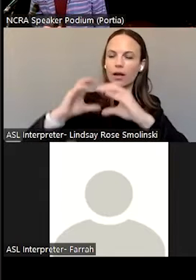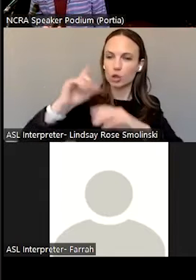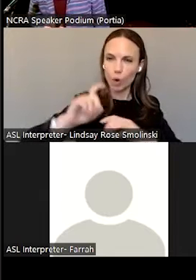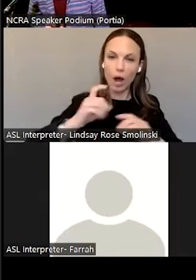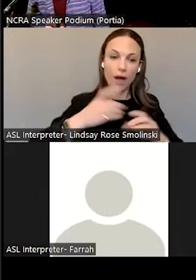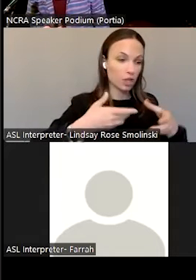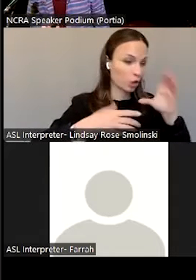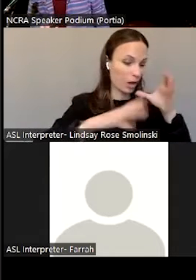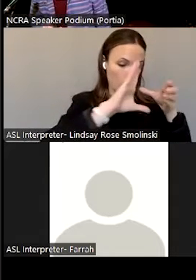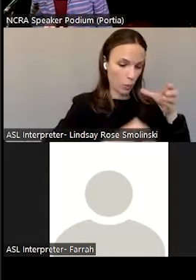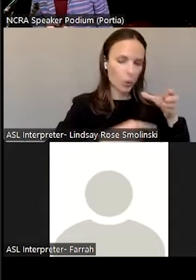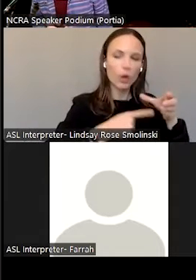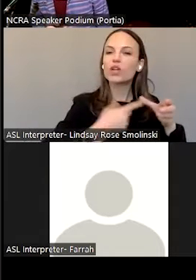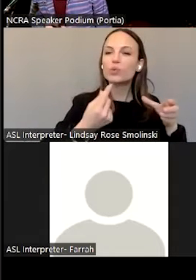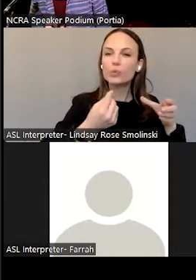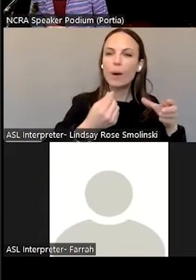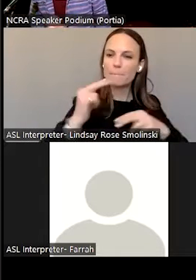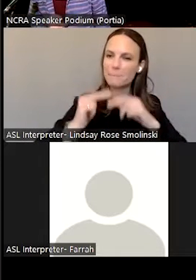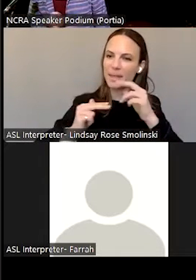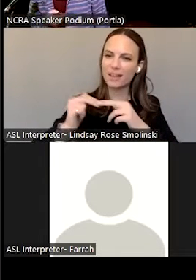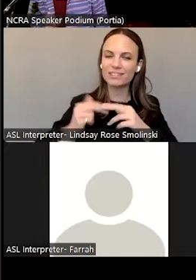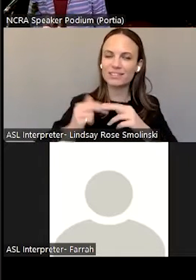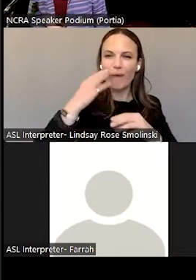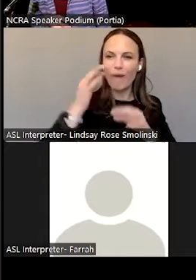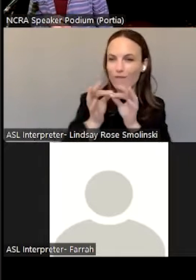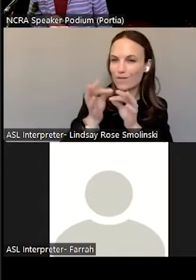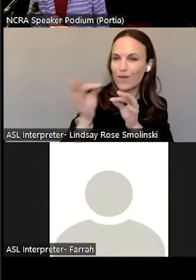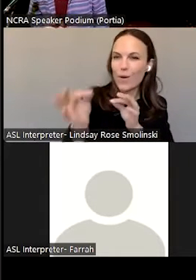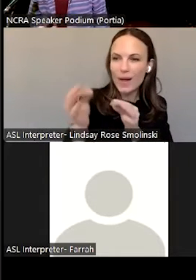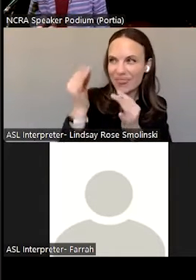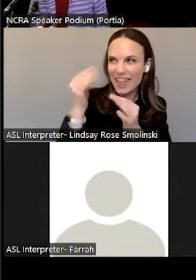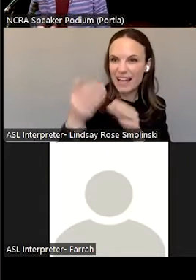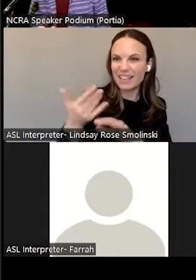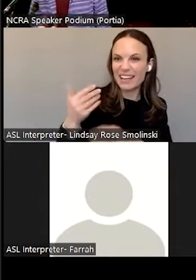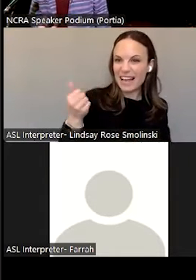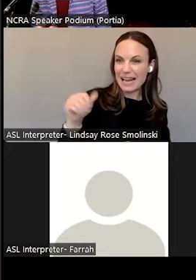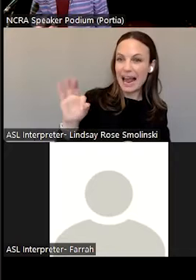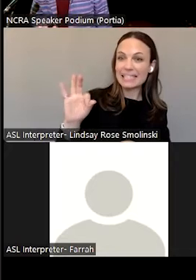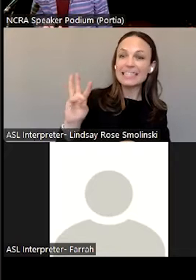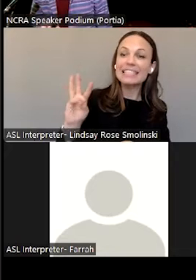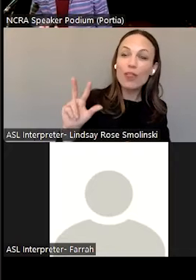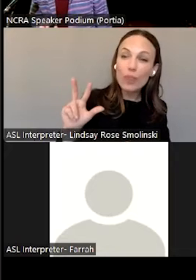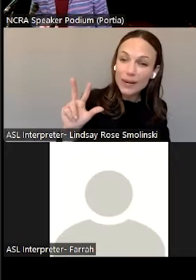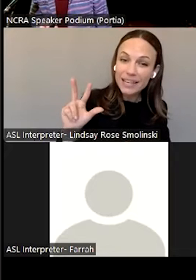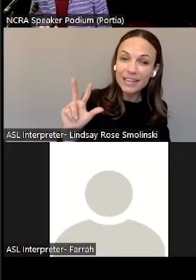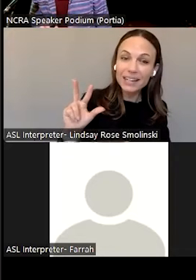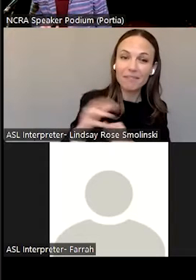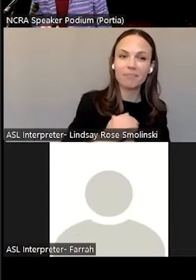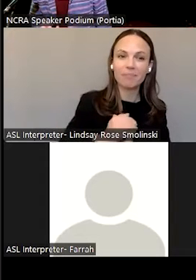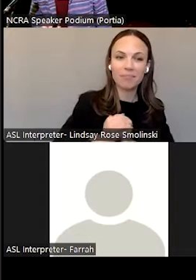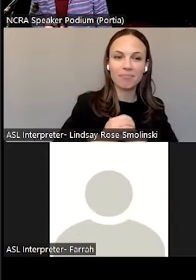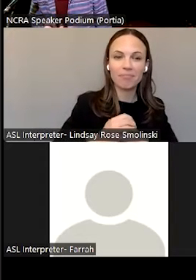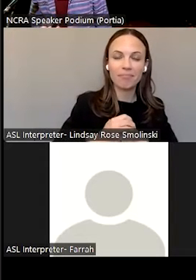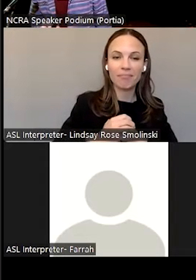life. Forward thinking for Heineken back in 1963.